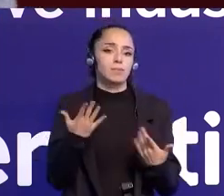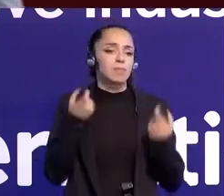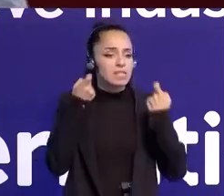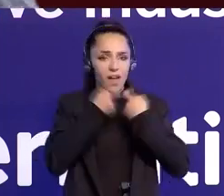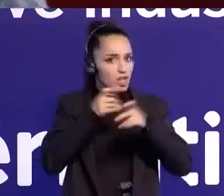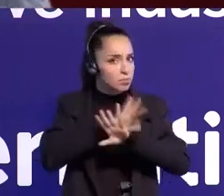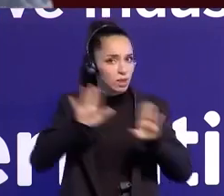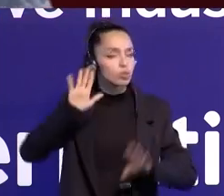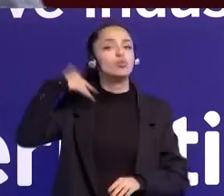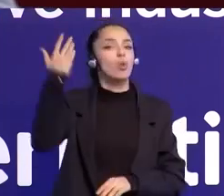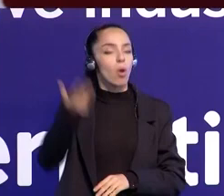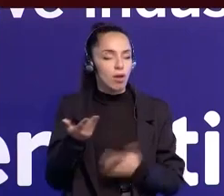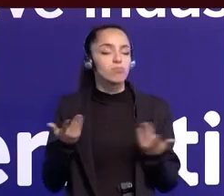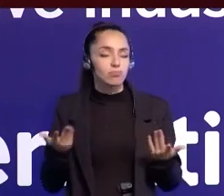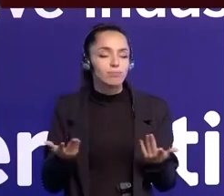about